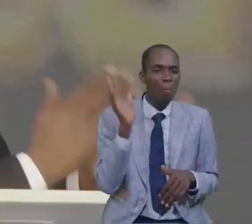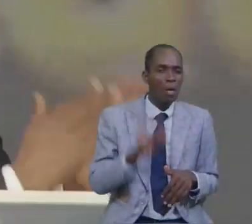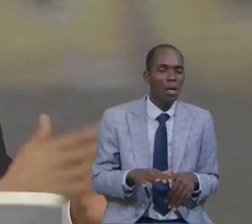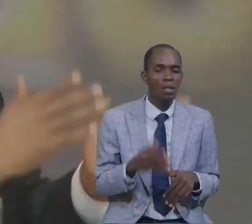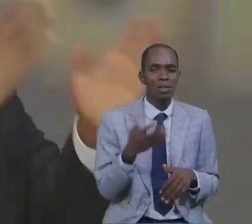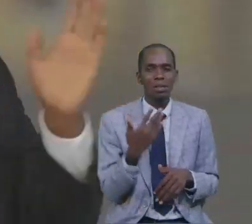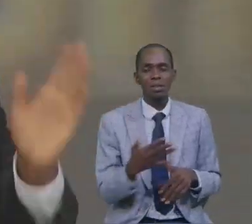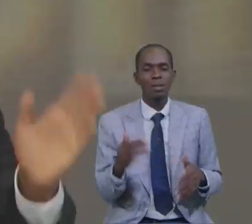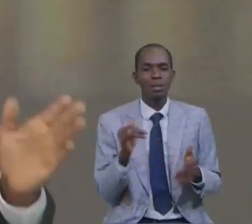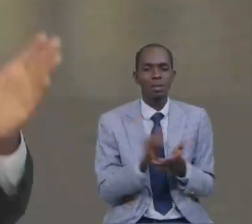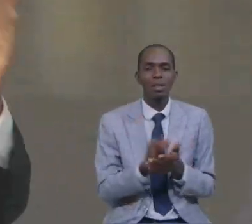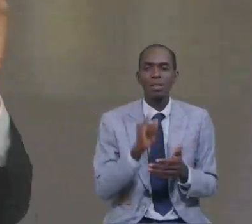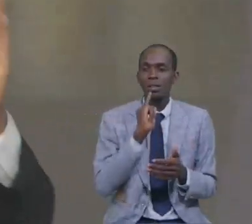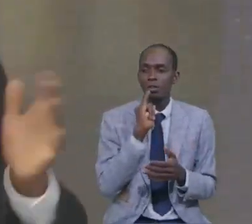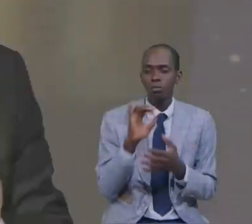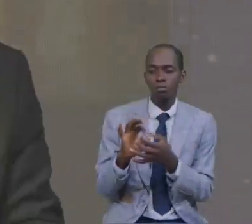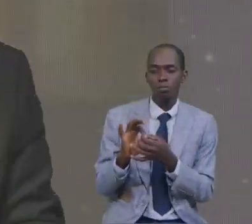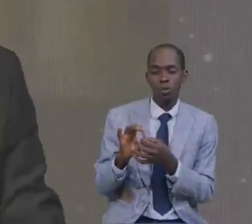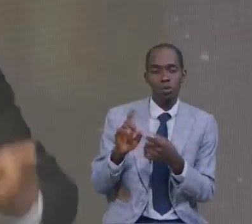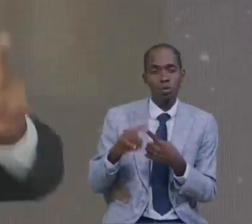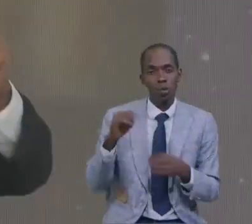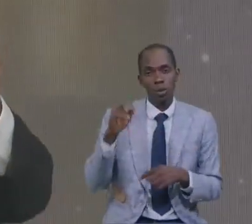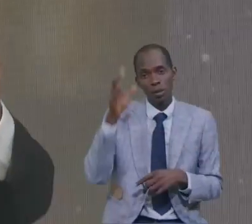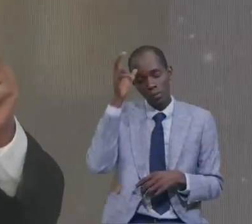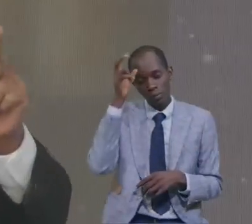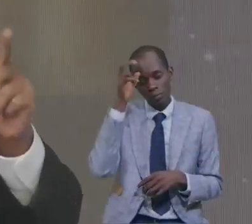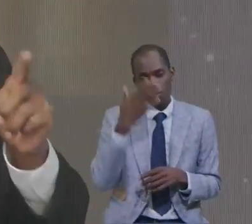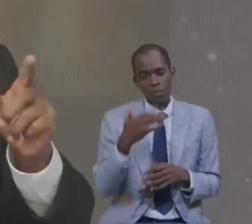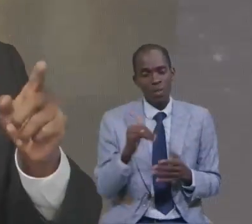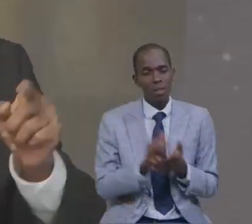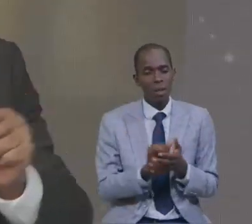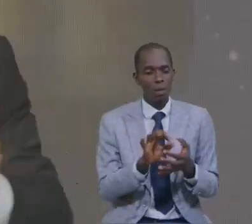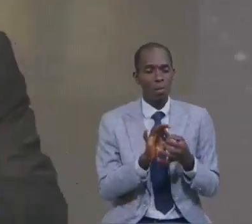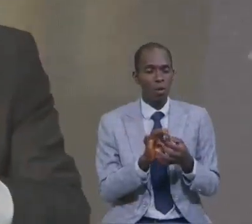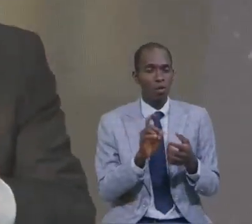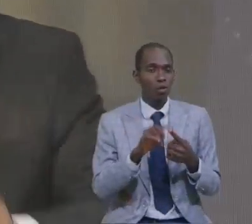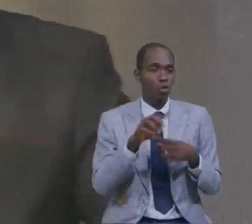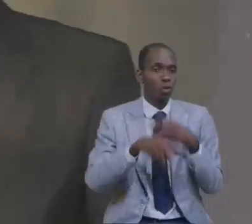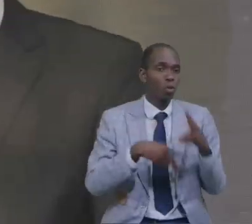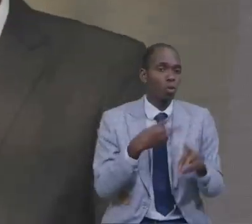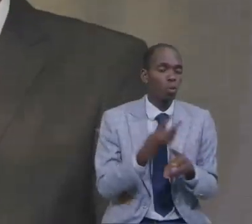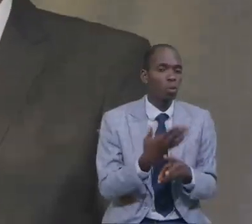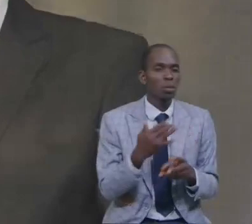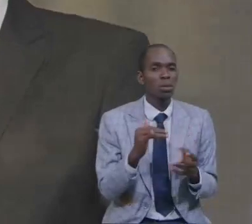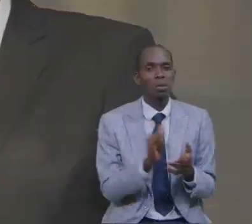you in your race to heaven. Salvation means that